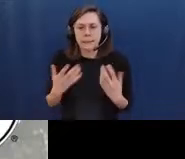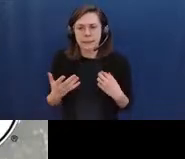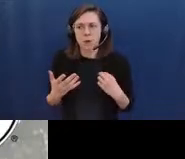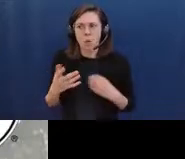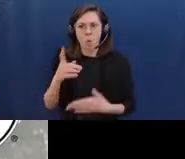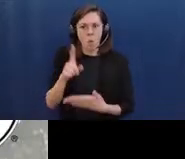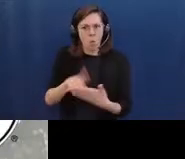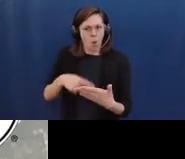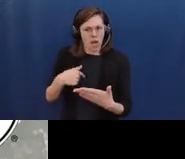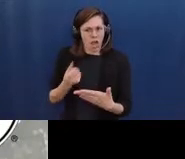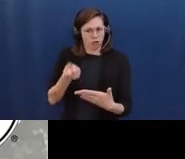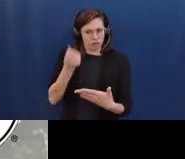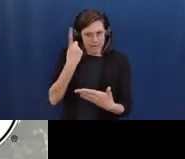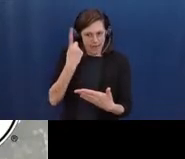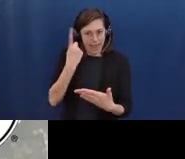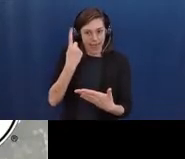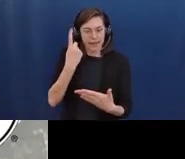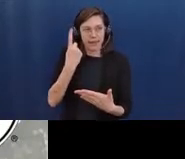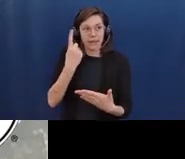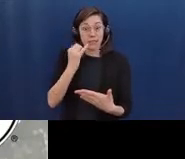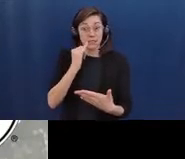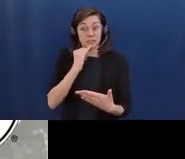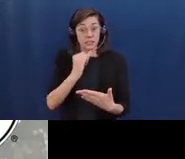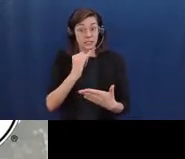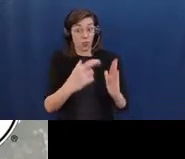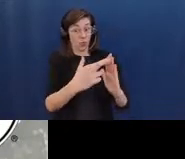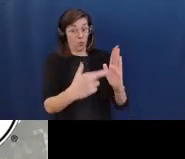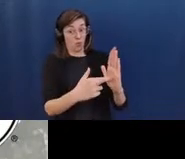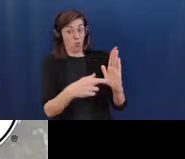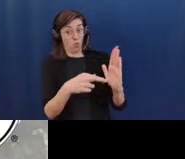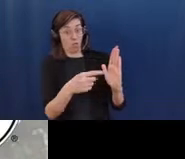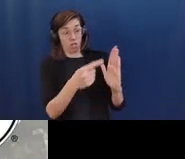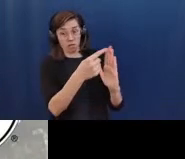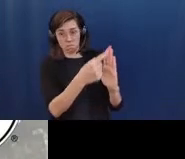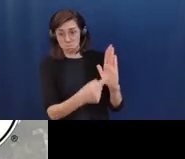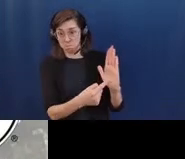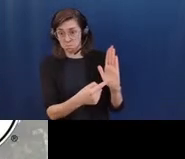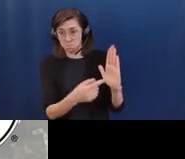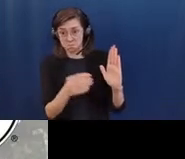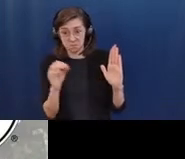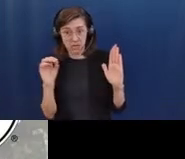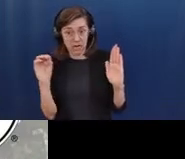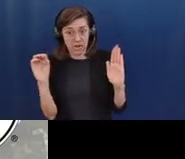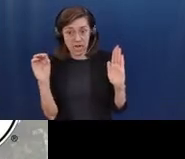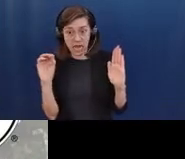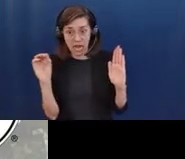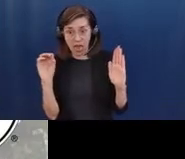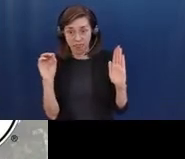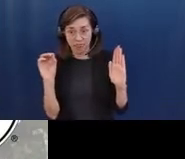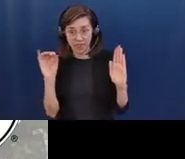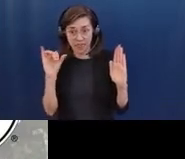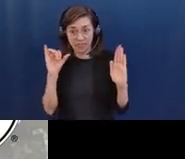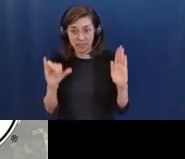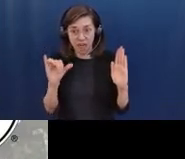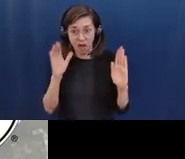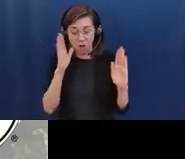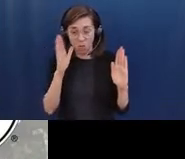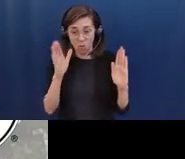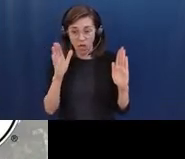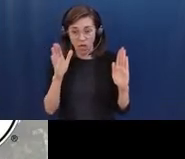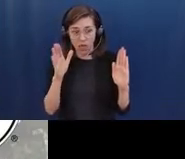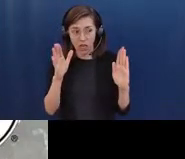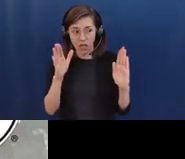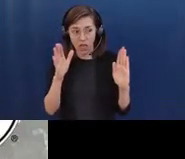understanding is that there's not anything in the rule here that is affecting the